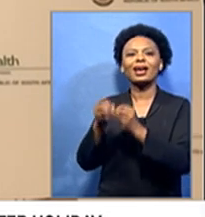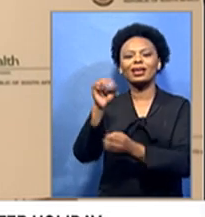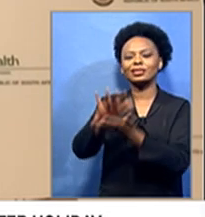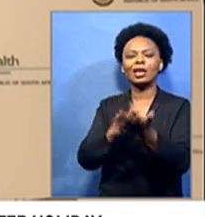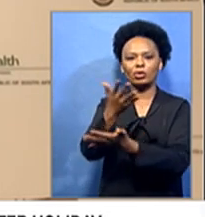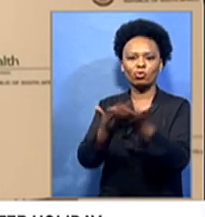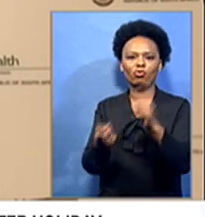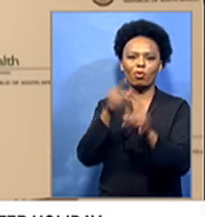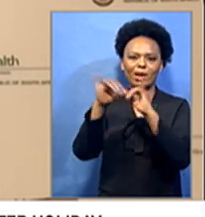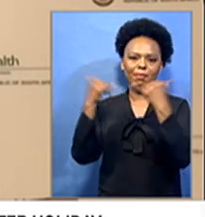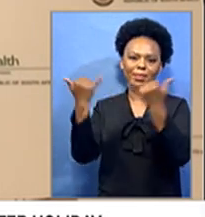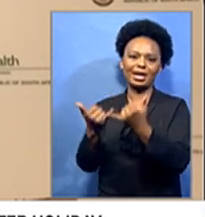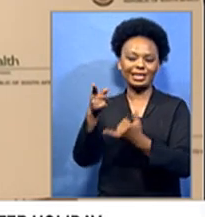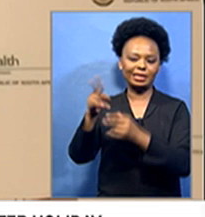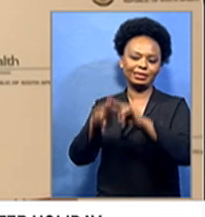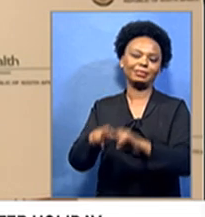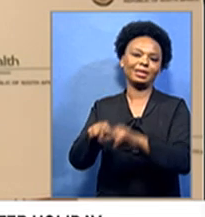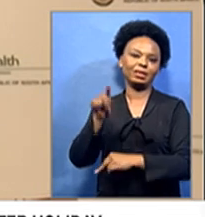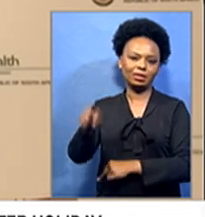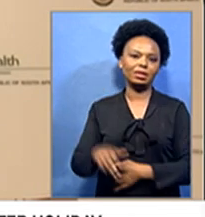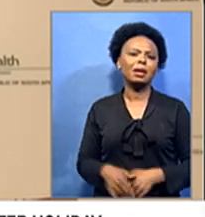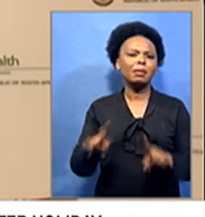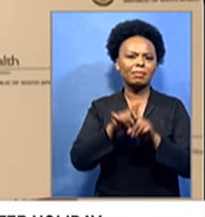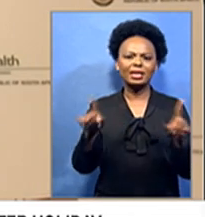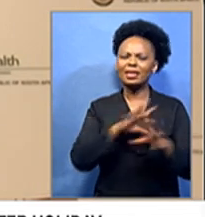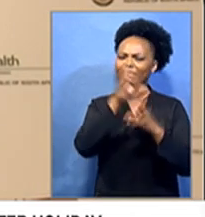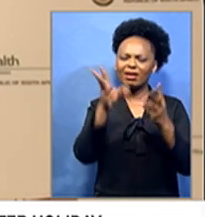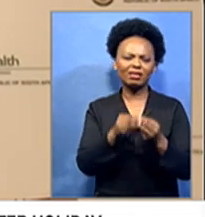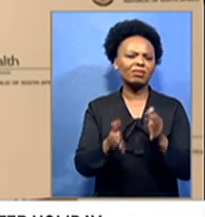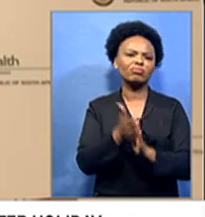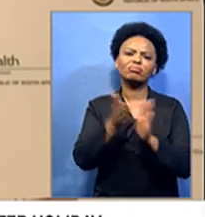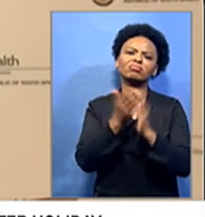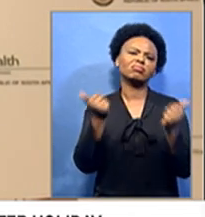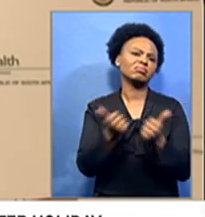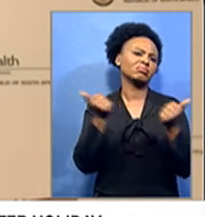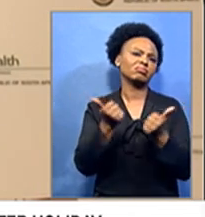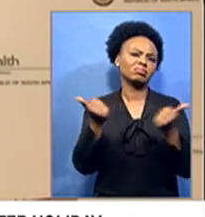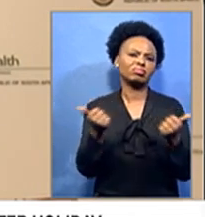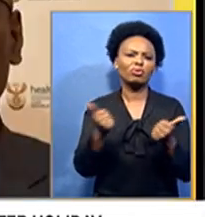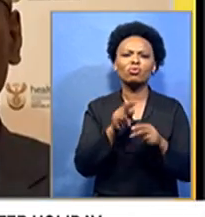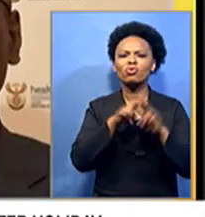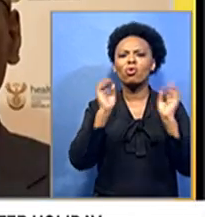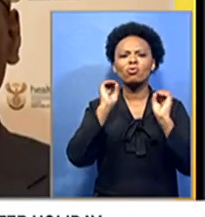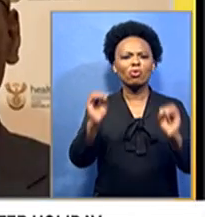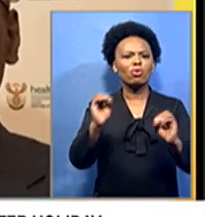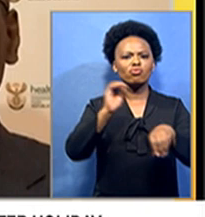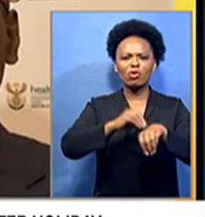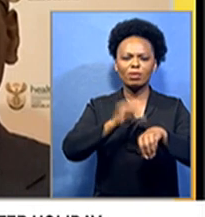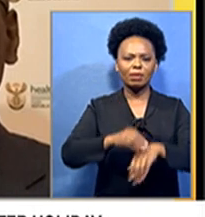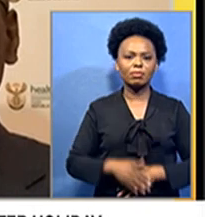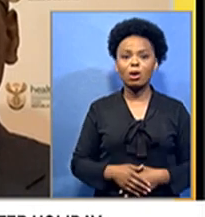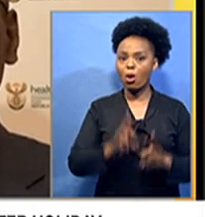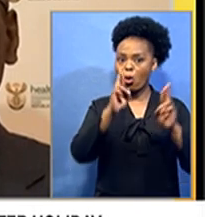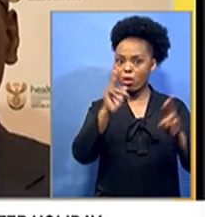So I think we must all just be reassured that everything is still on course. All right. I hope South Africans feel better about that,